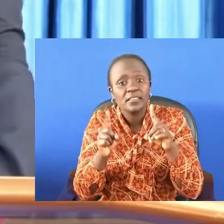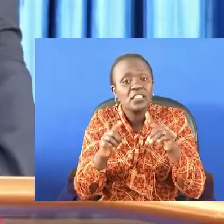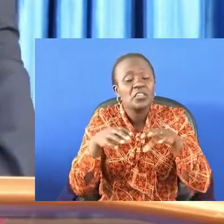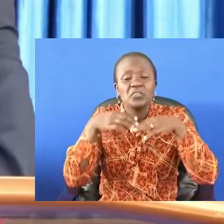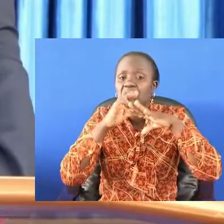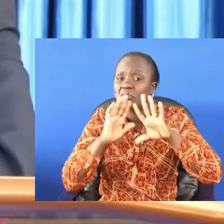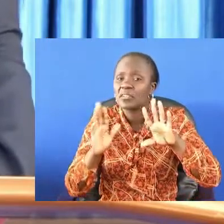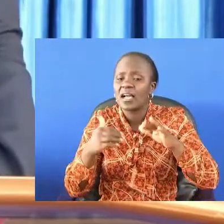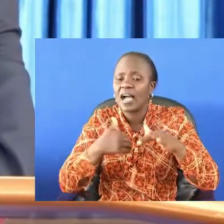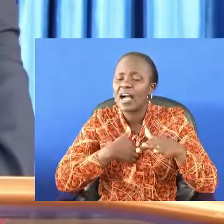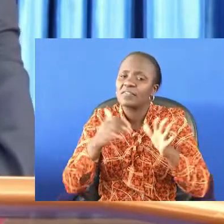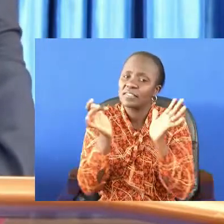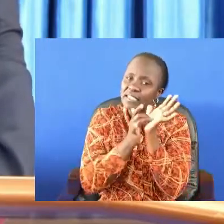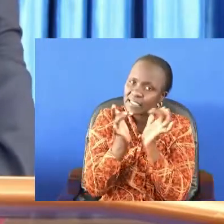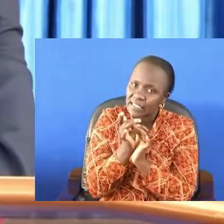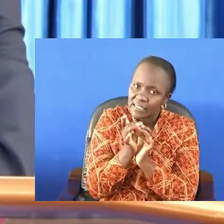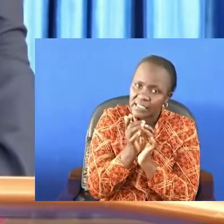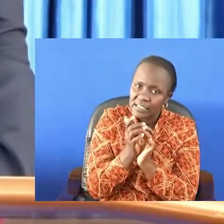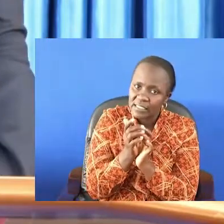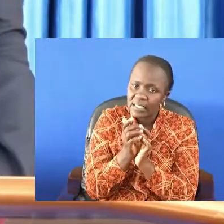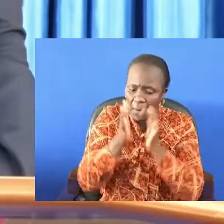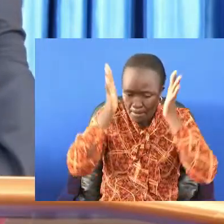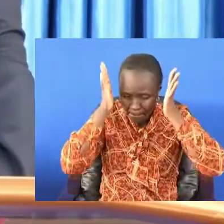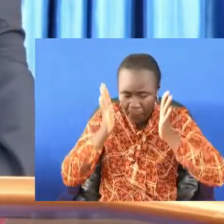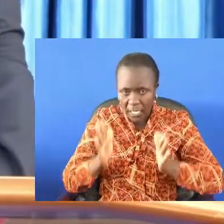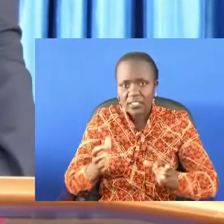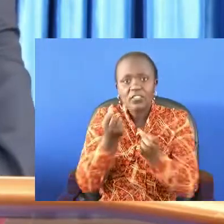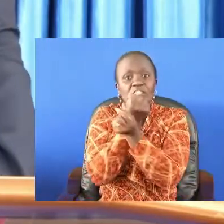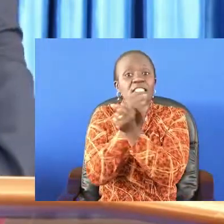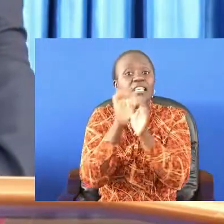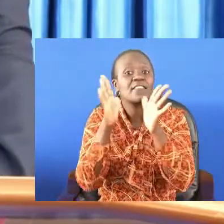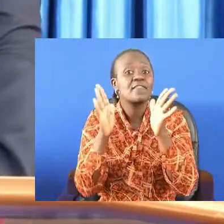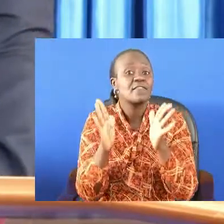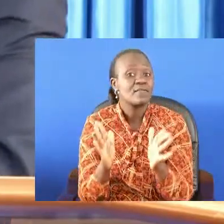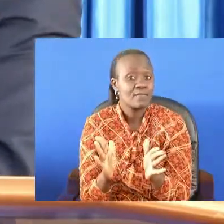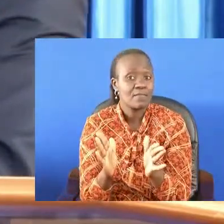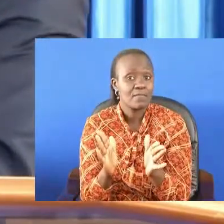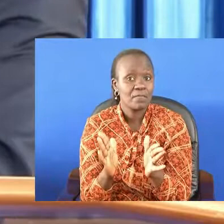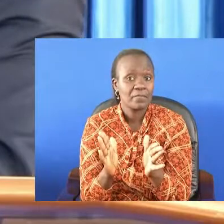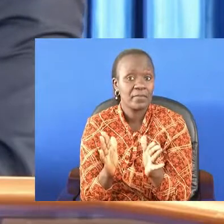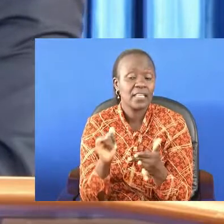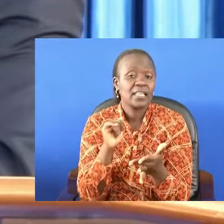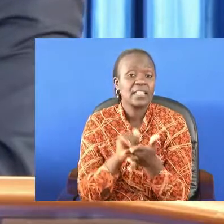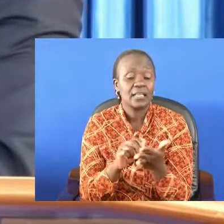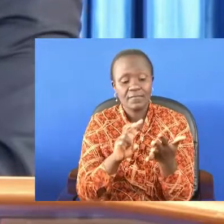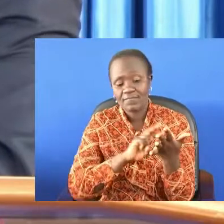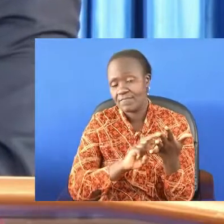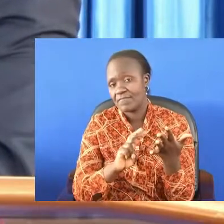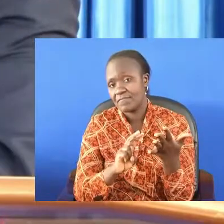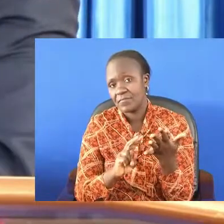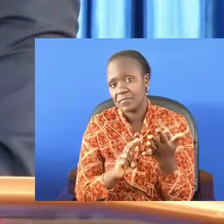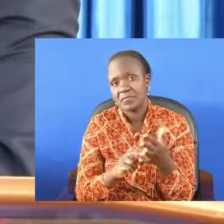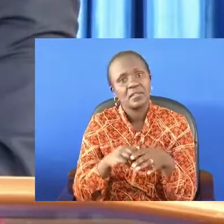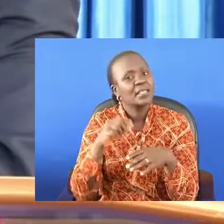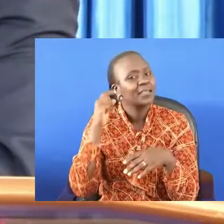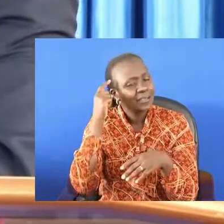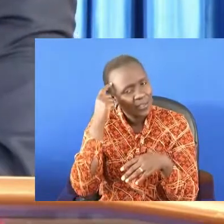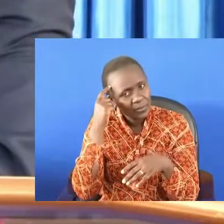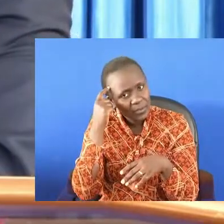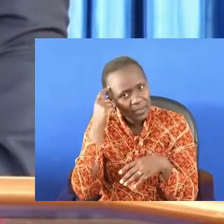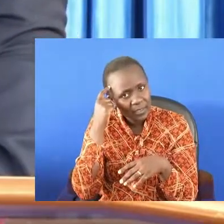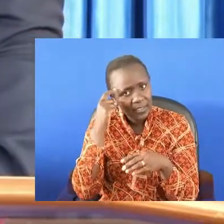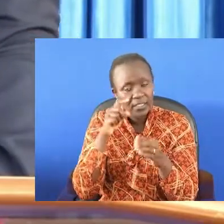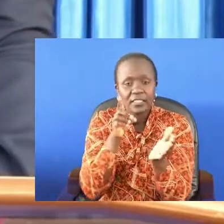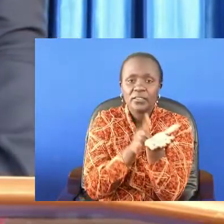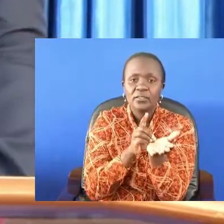did not have Jesus as your personal savior, that statement will echo in your mind, according